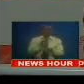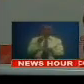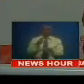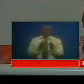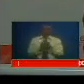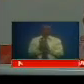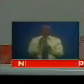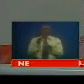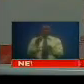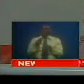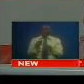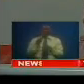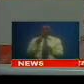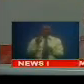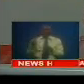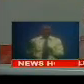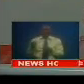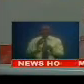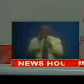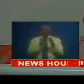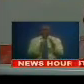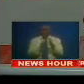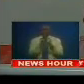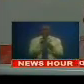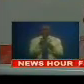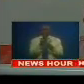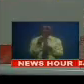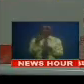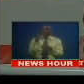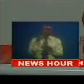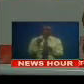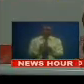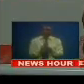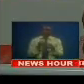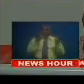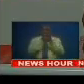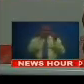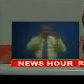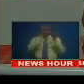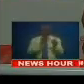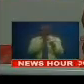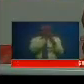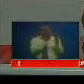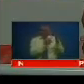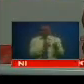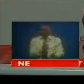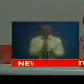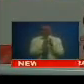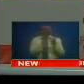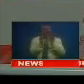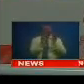wide spaces TVWS systems in parts of the capital. The system is designed to boost